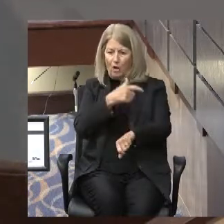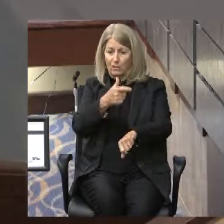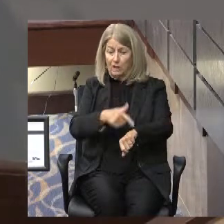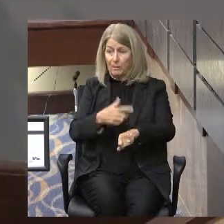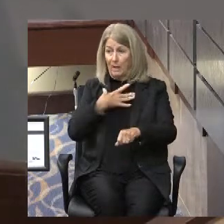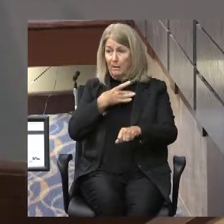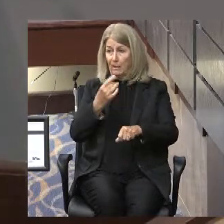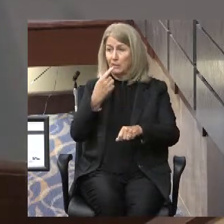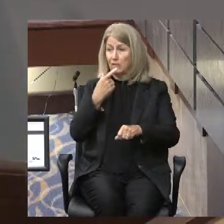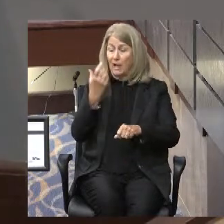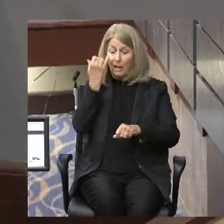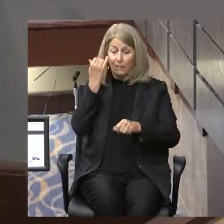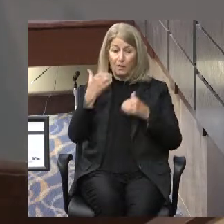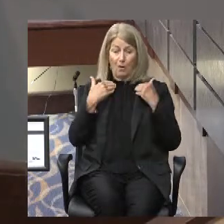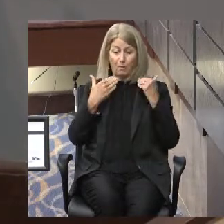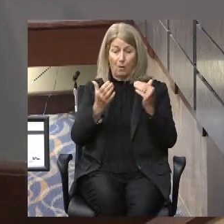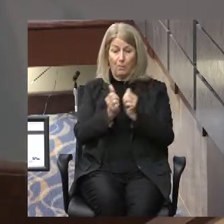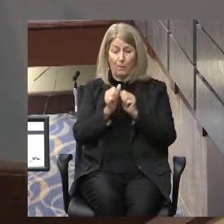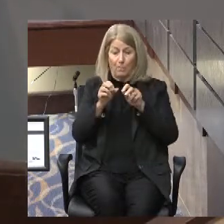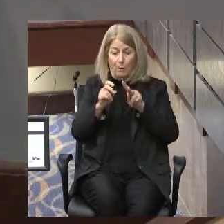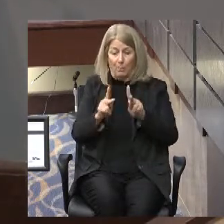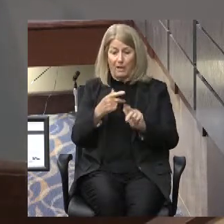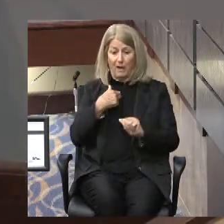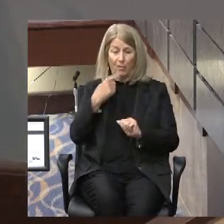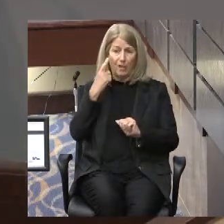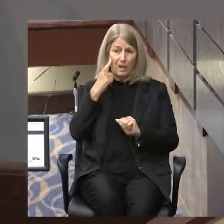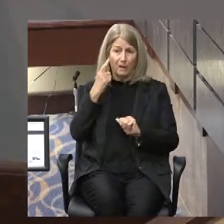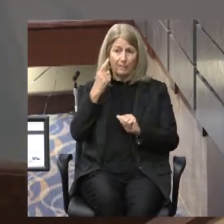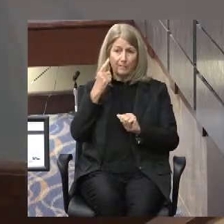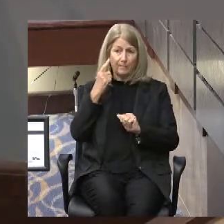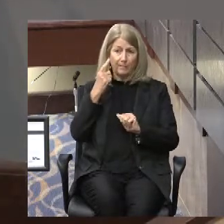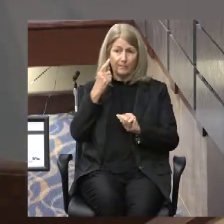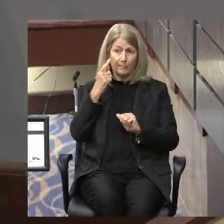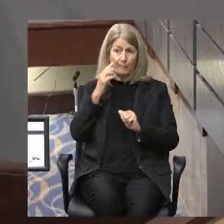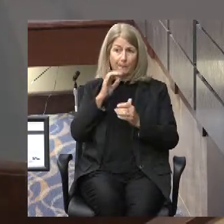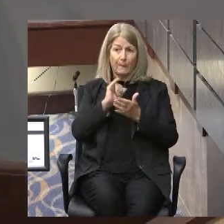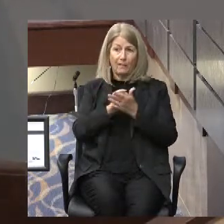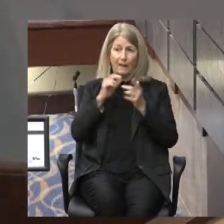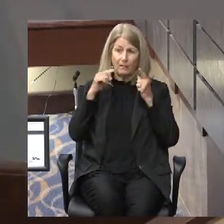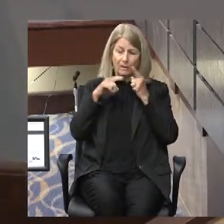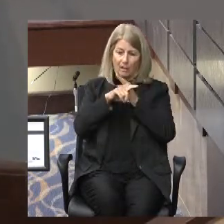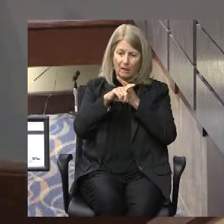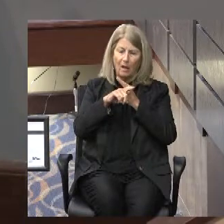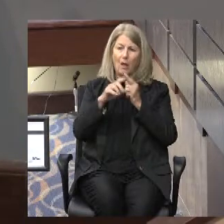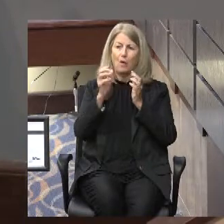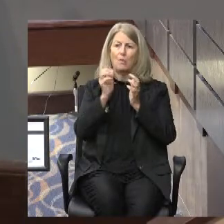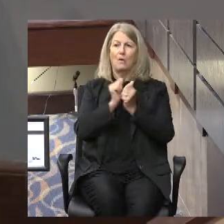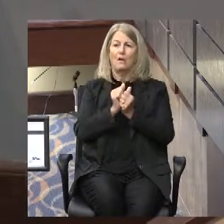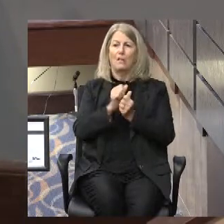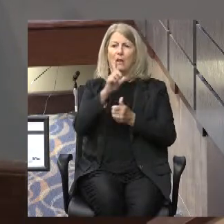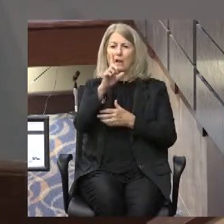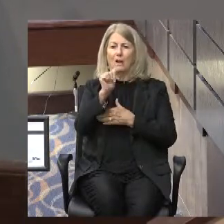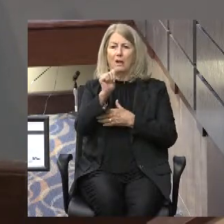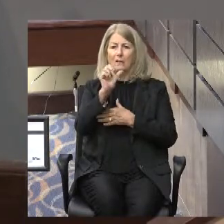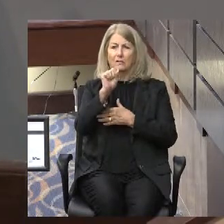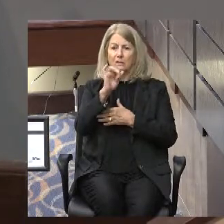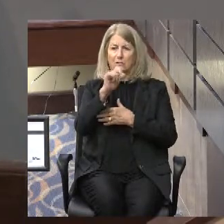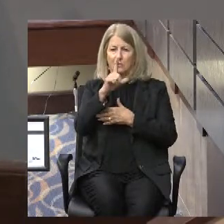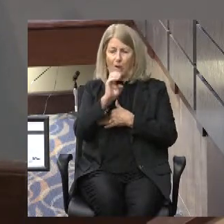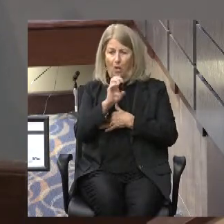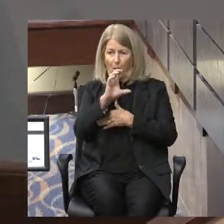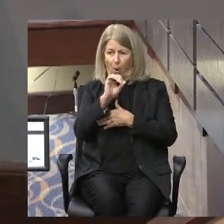with the permit, I think that it conflicts with the intent of the LaSalle overlay, and I think it